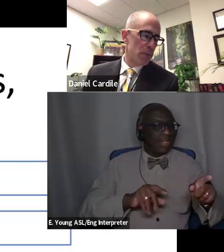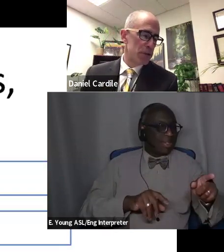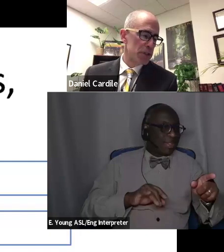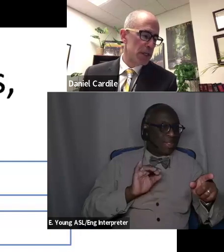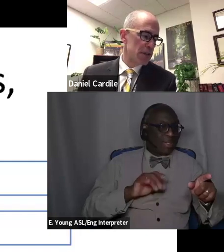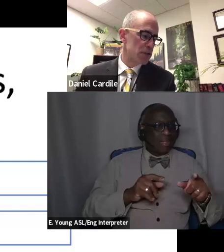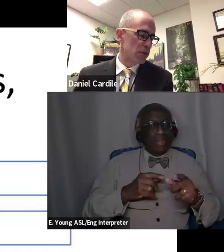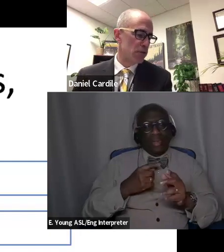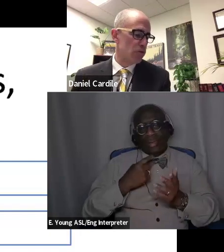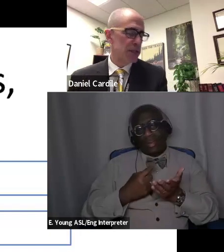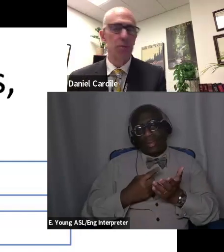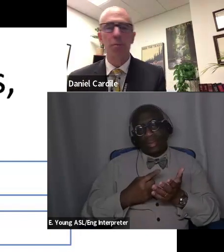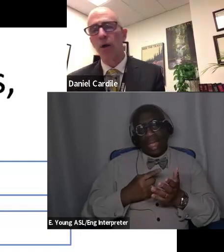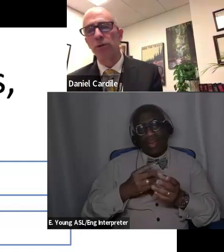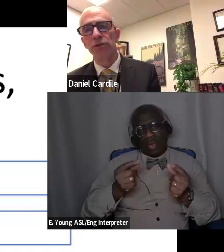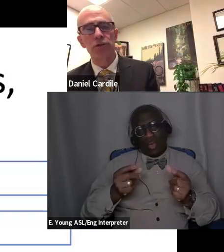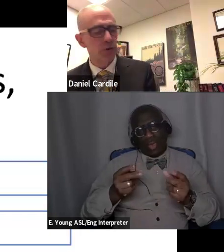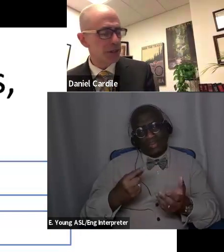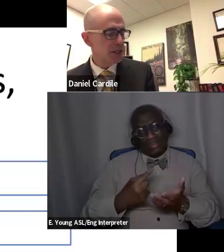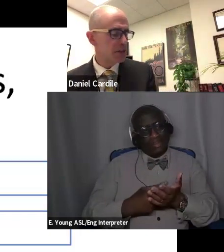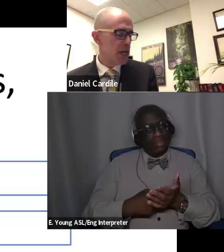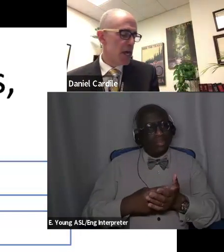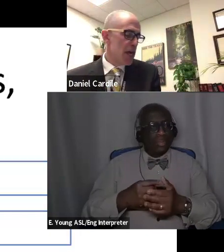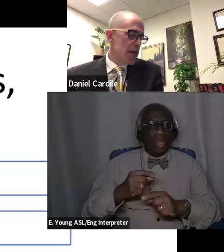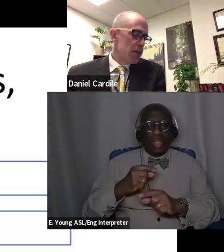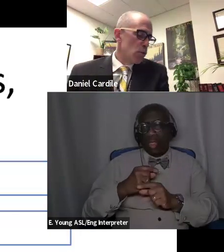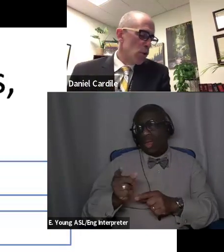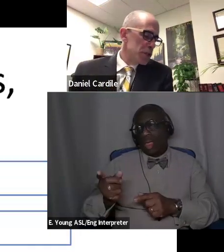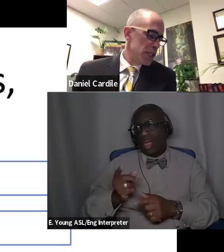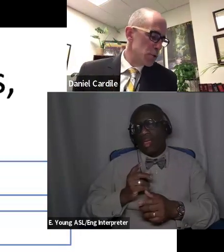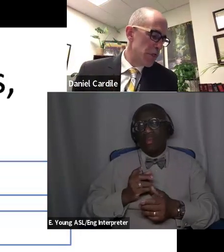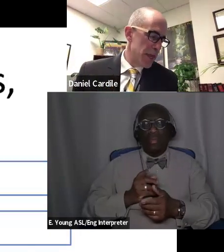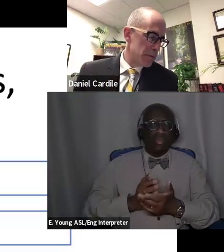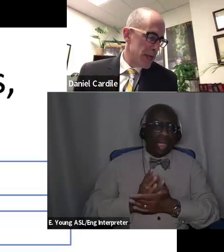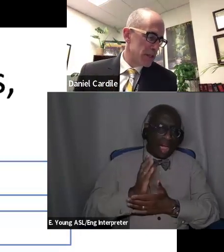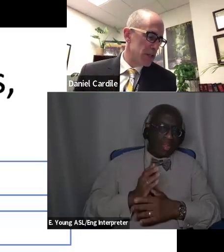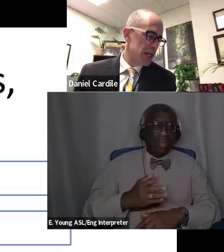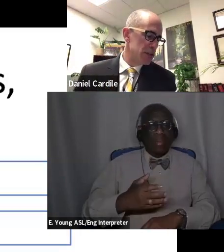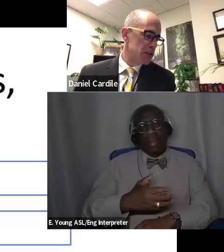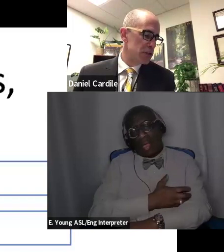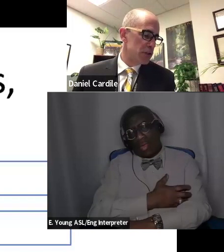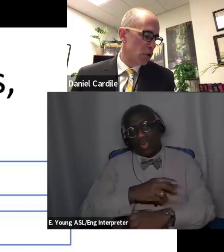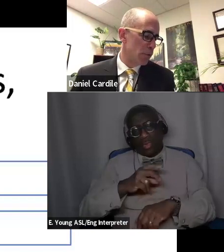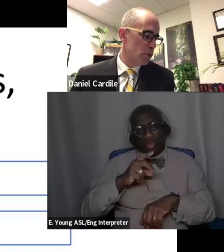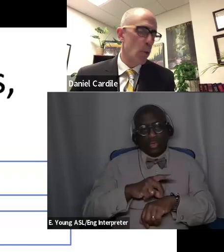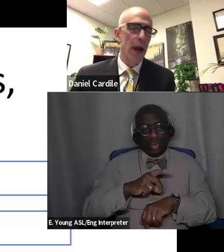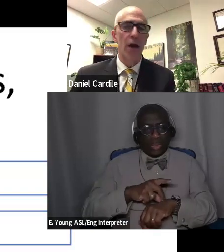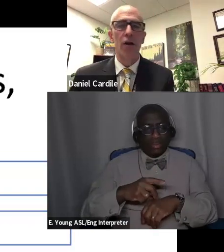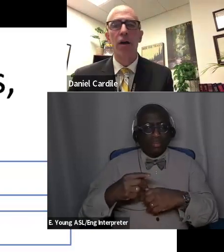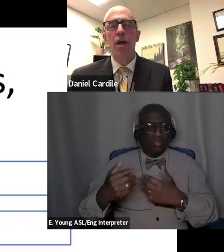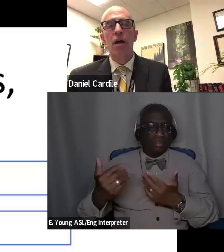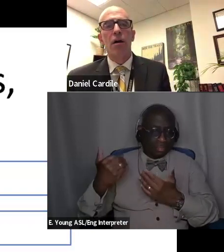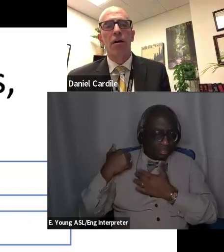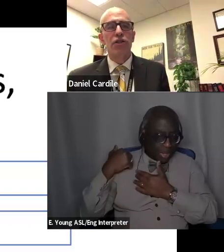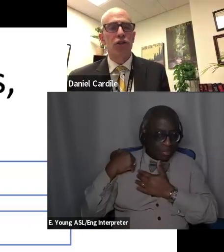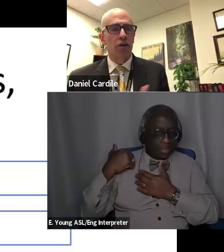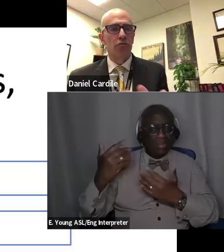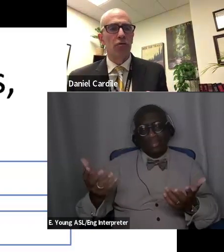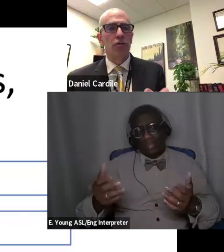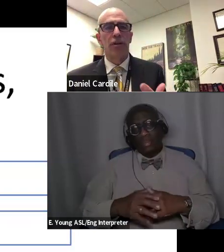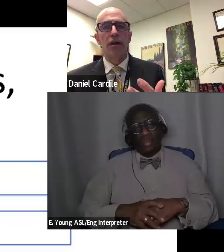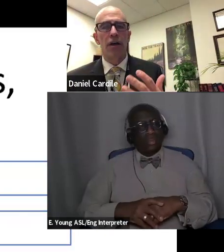guardian of the person has certain rights, powers, and duties. The ones that you would think make sense: determine where,